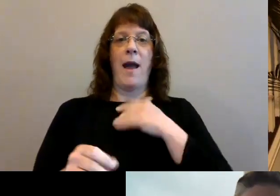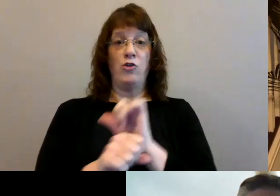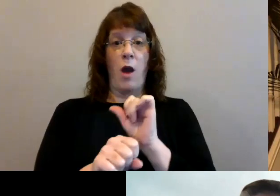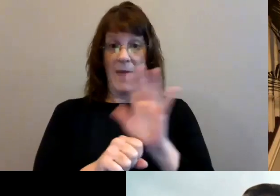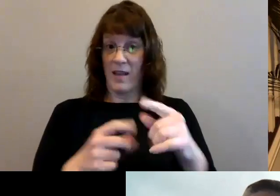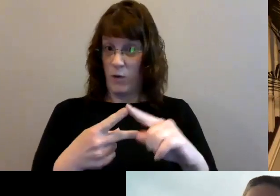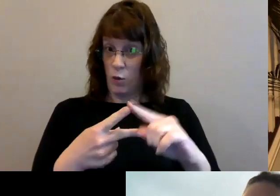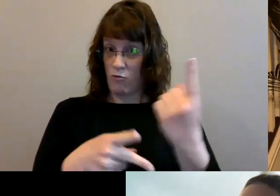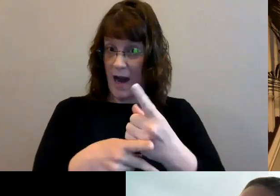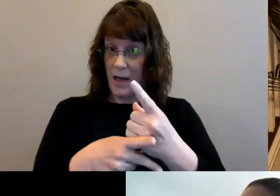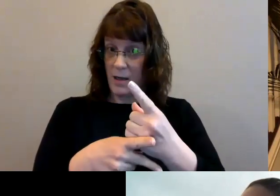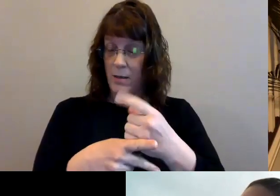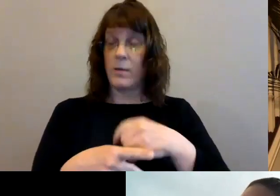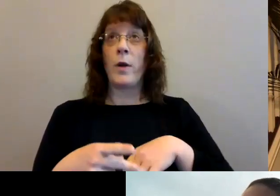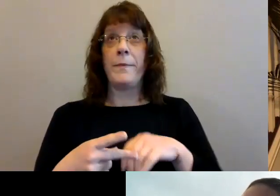right?